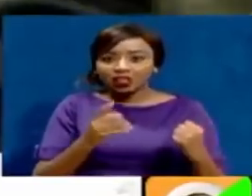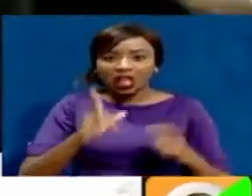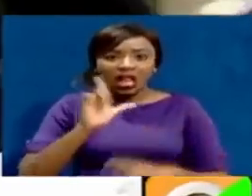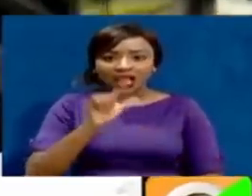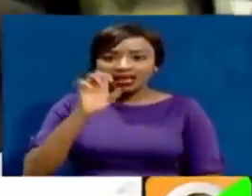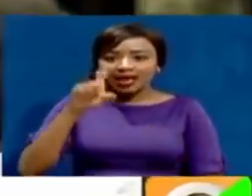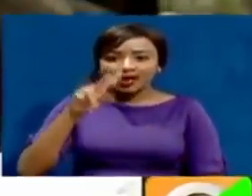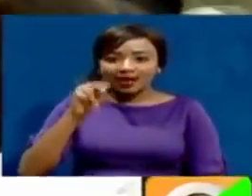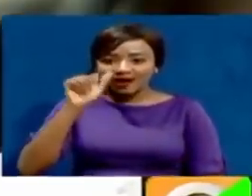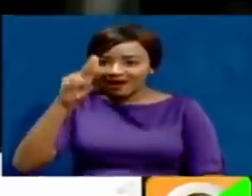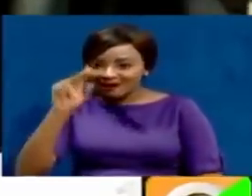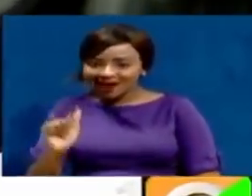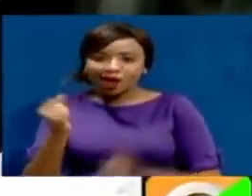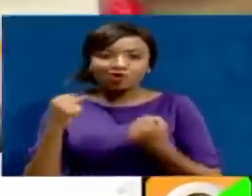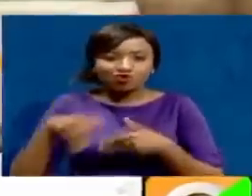Lenana Road,